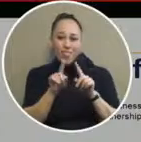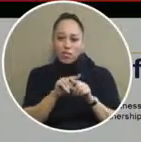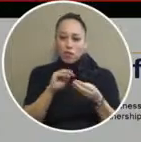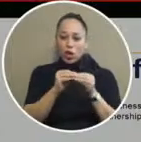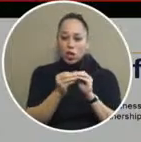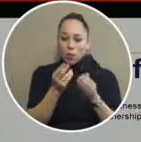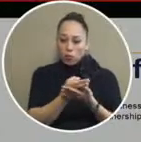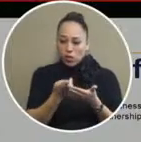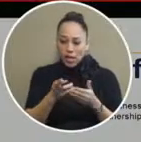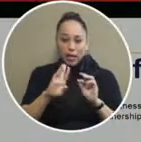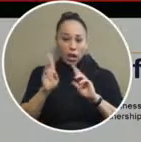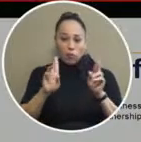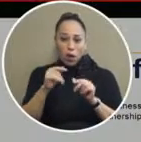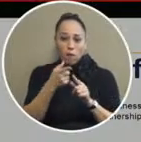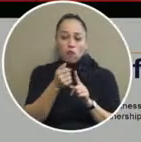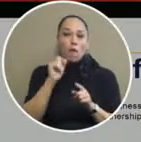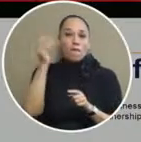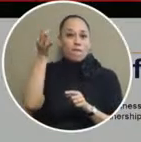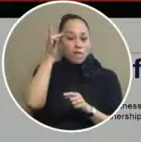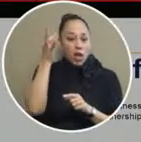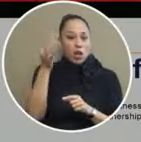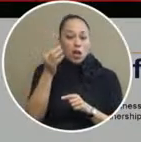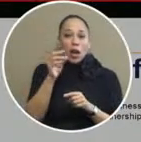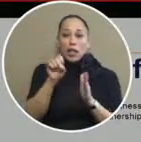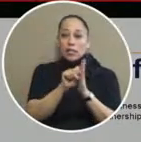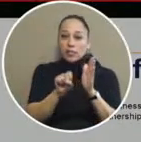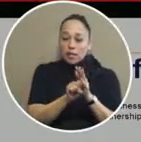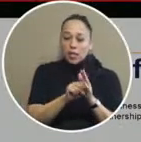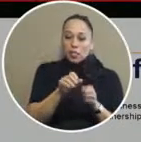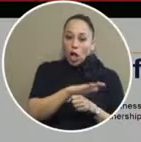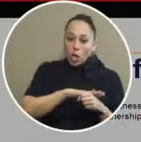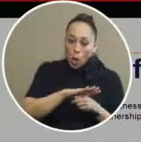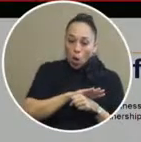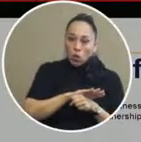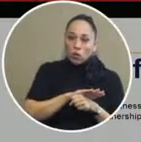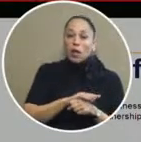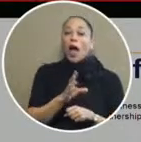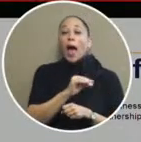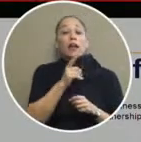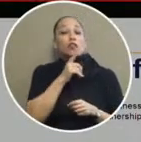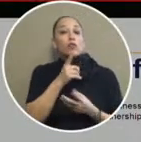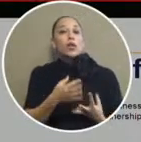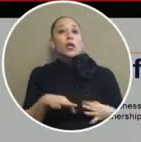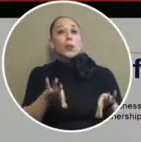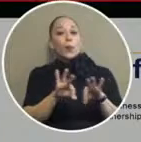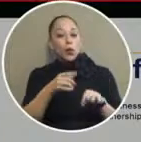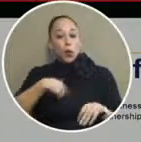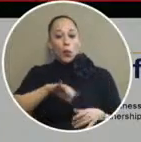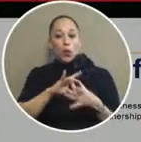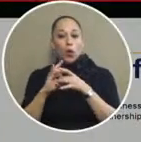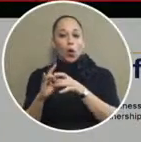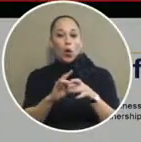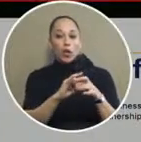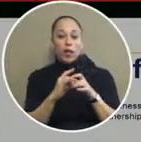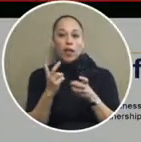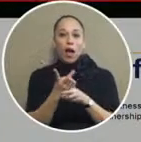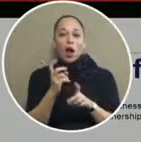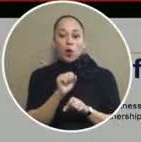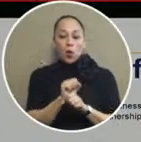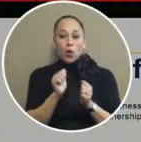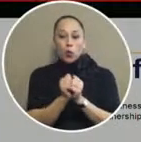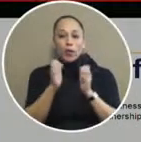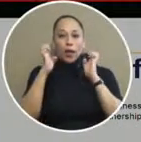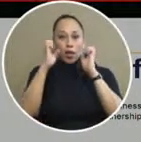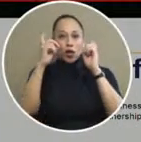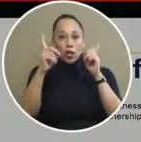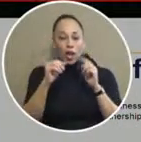that are available from a federal, state, and local standpoint. It was important that we would also coordinate efforts and do these